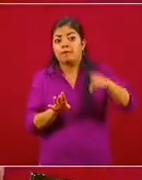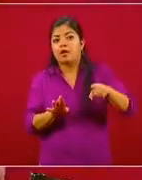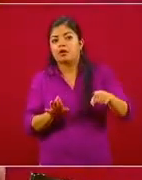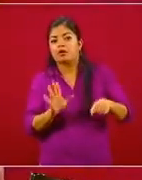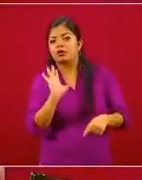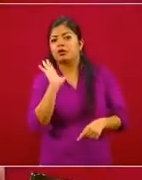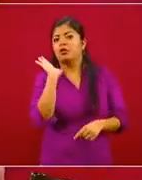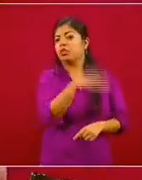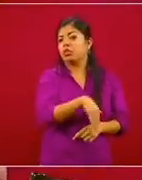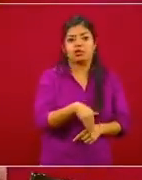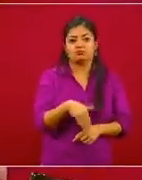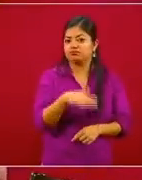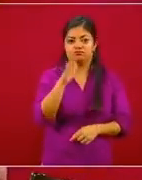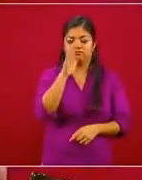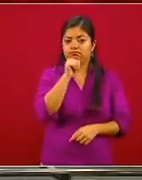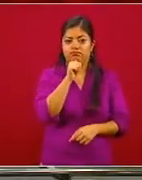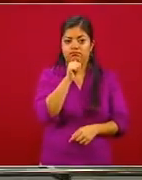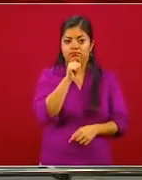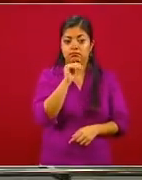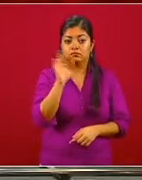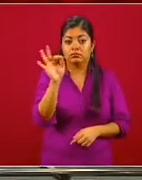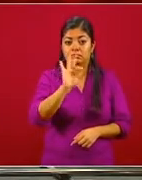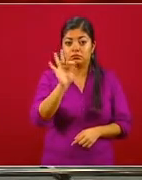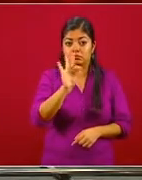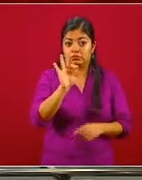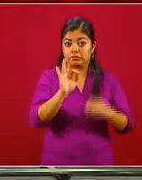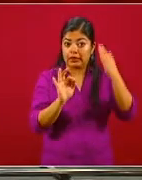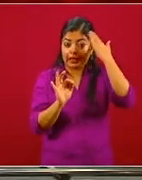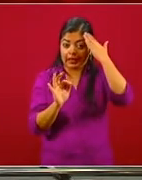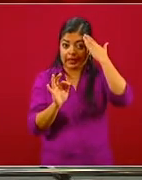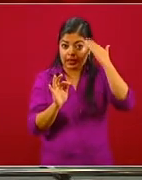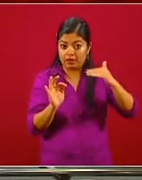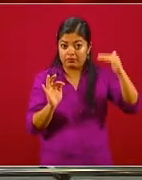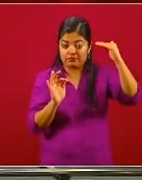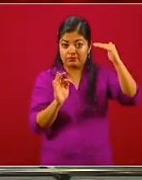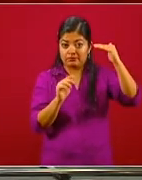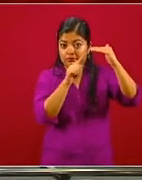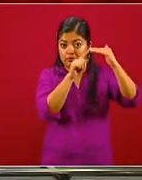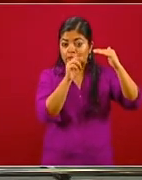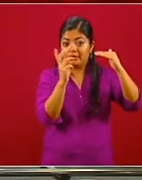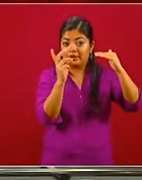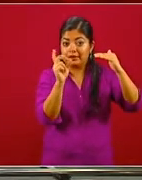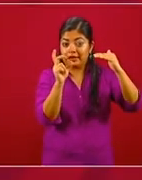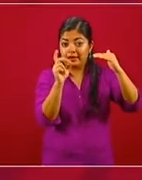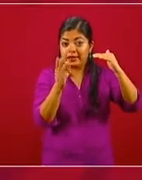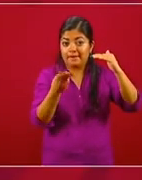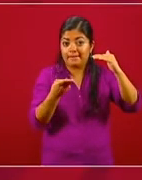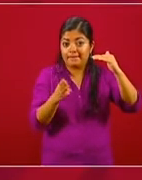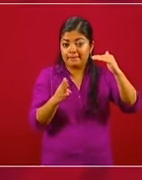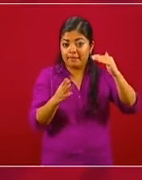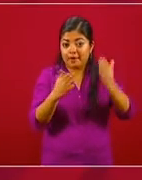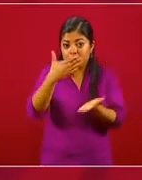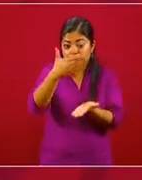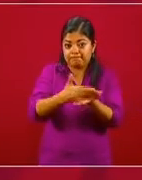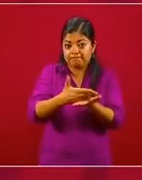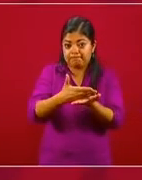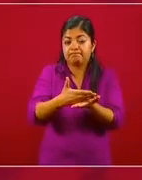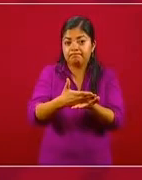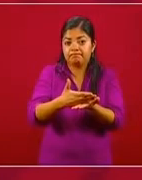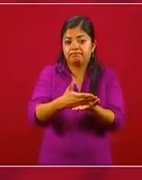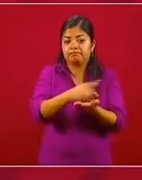to, in legal terms, to the state authorities cannot do anything